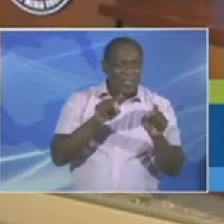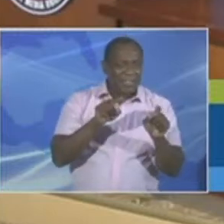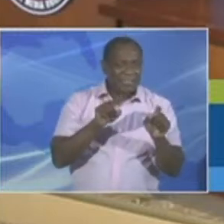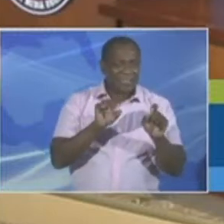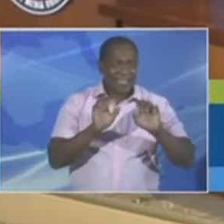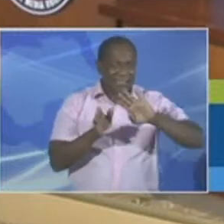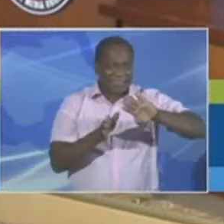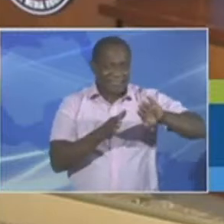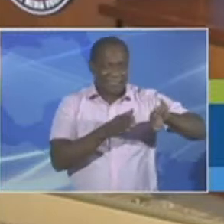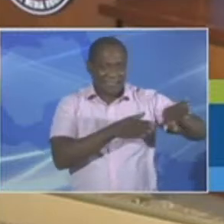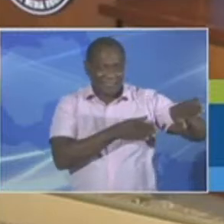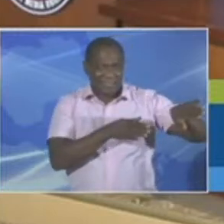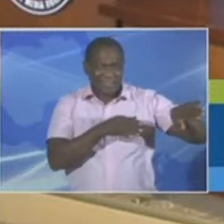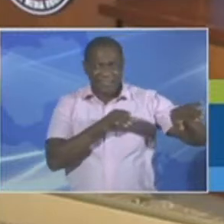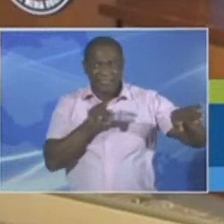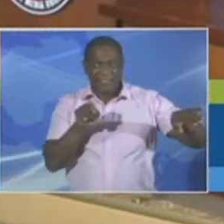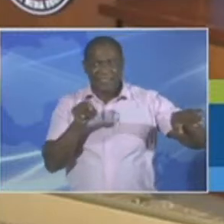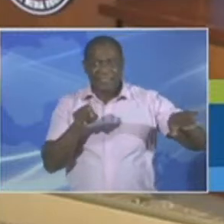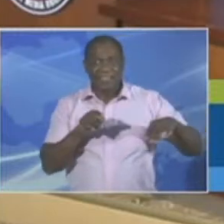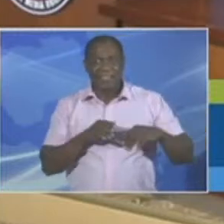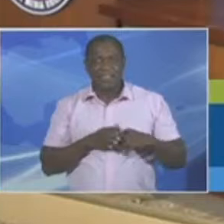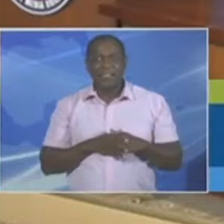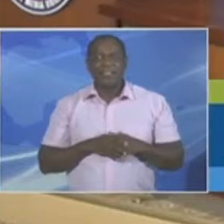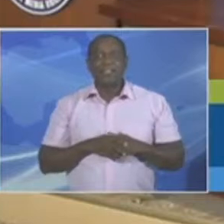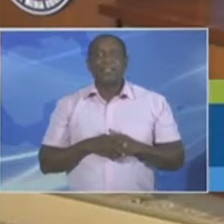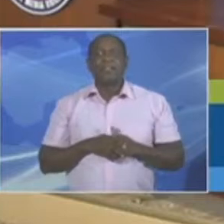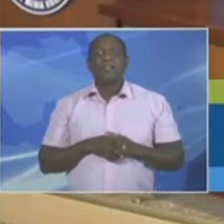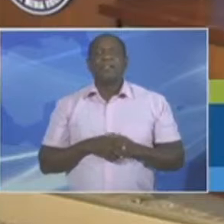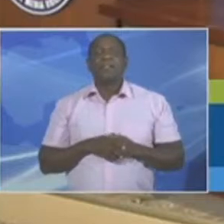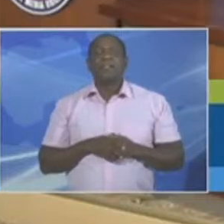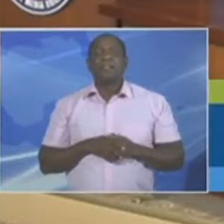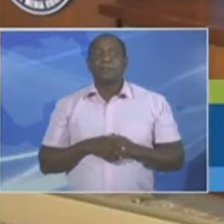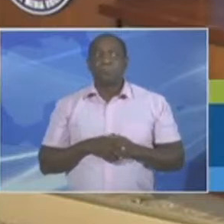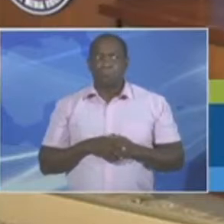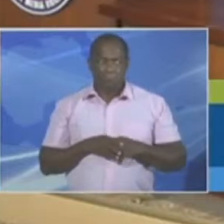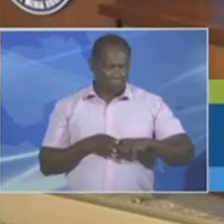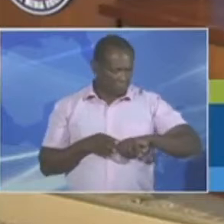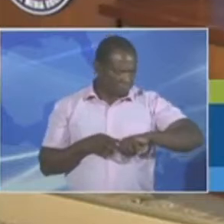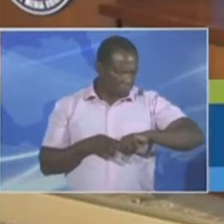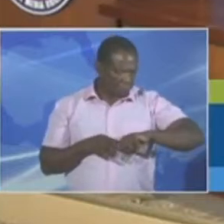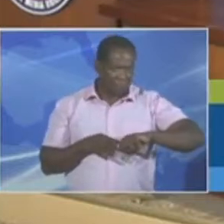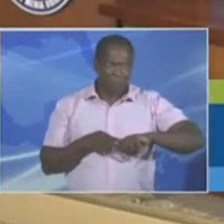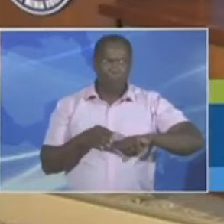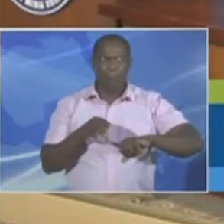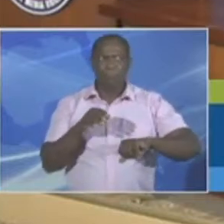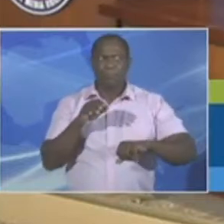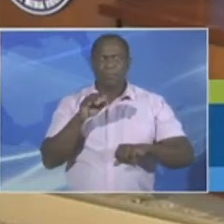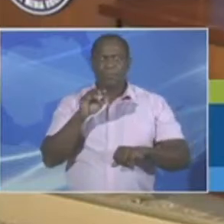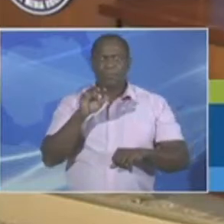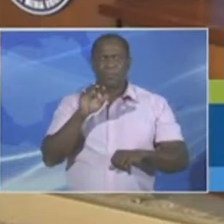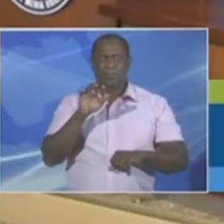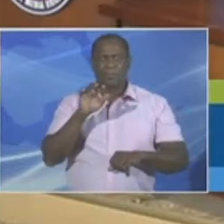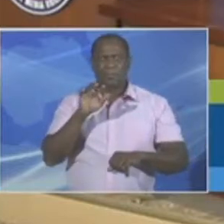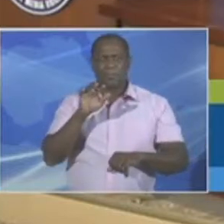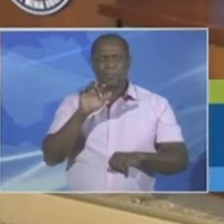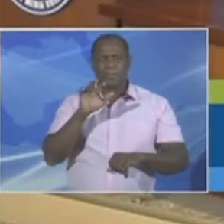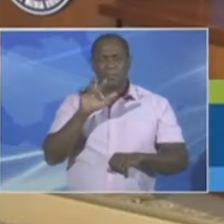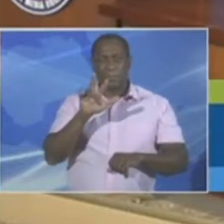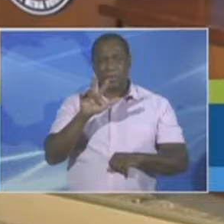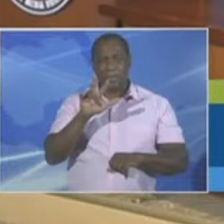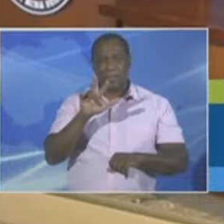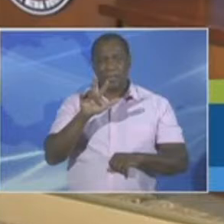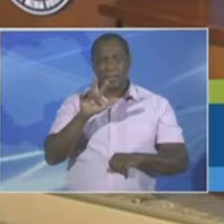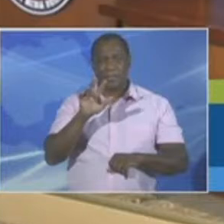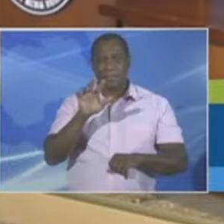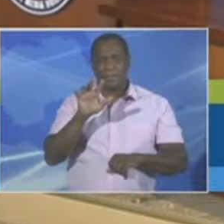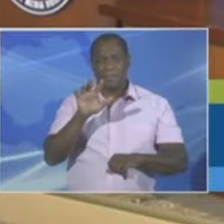at 20 to 4, then we can have a shorter press conference than we normally would. If there are no further questions, if you have other questions, we take them